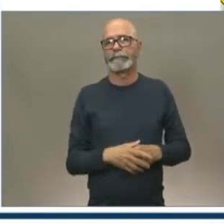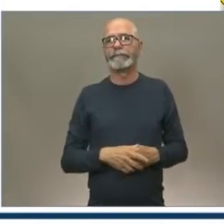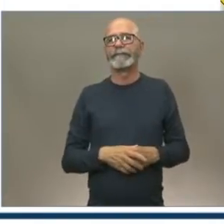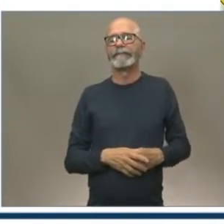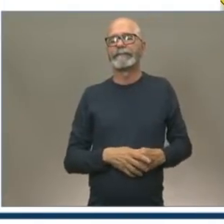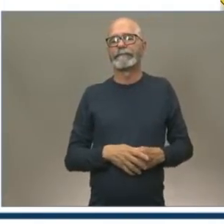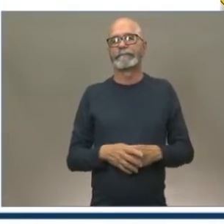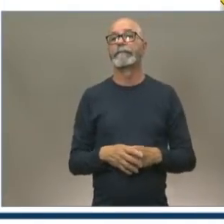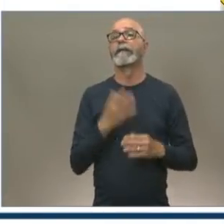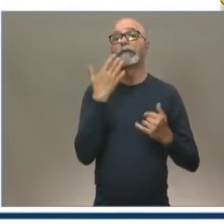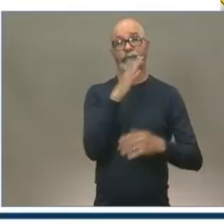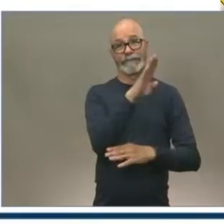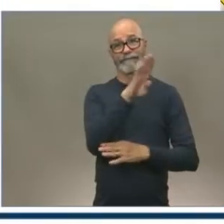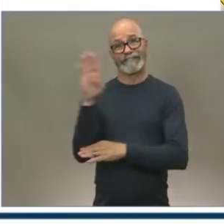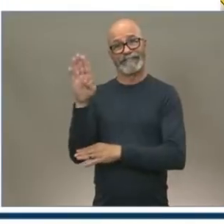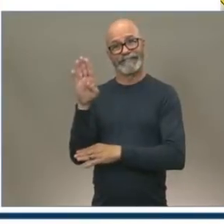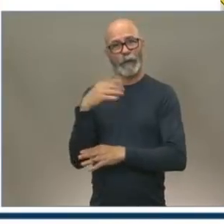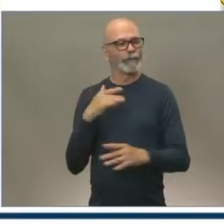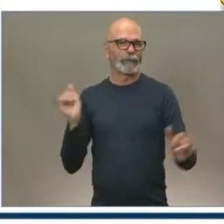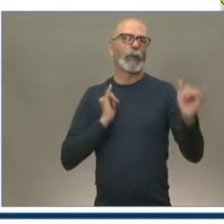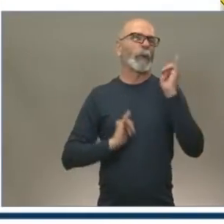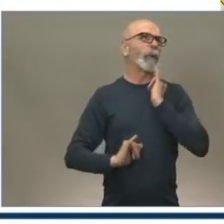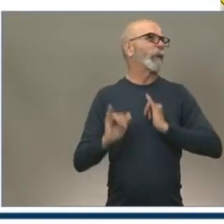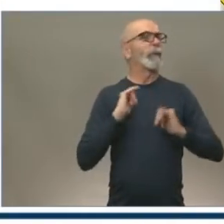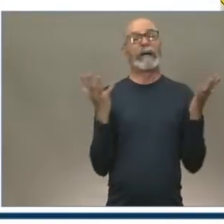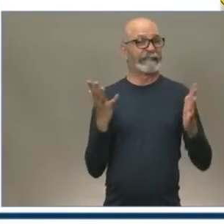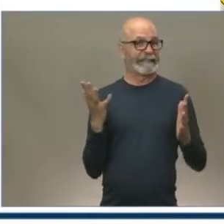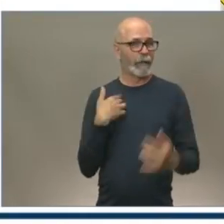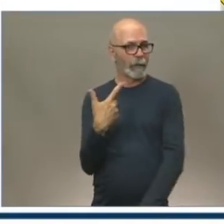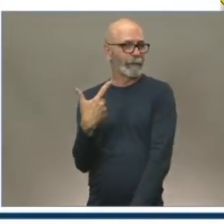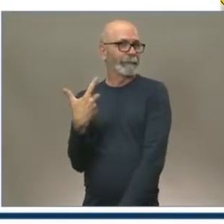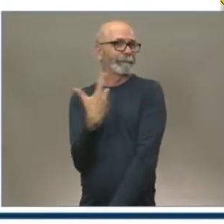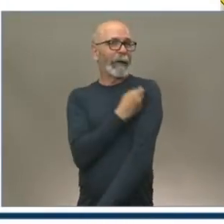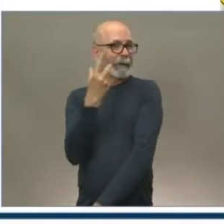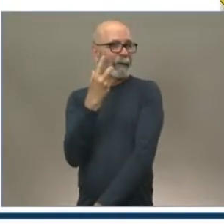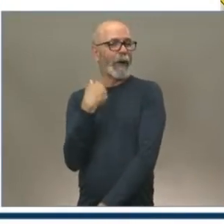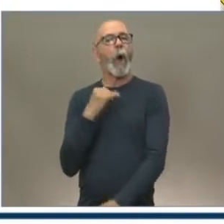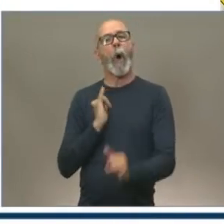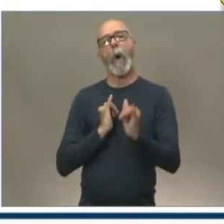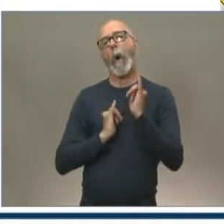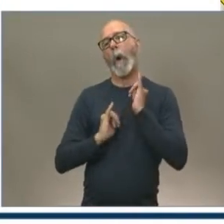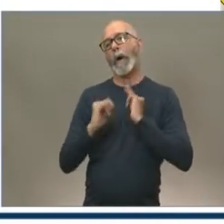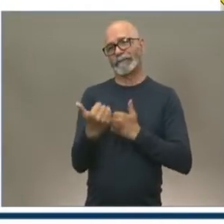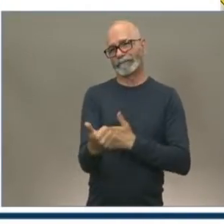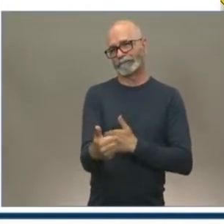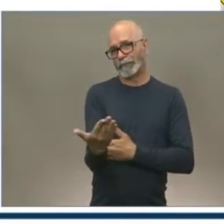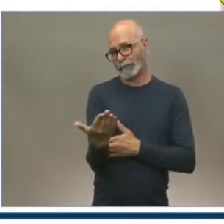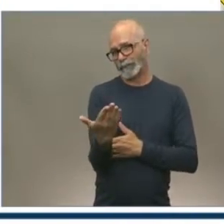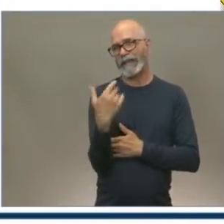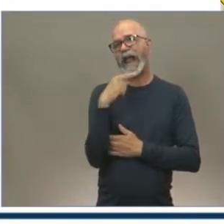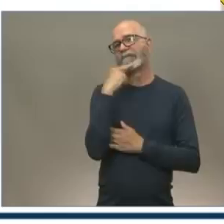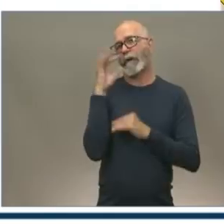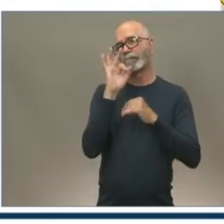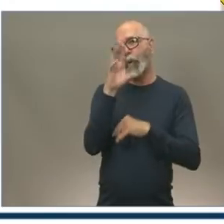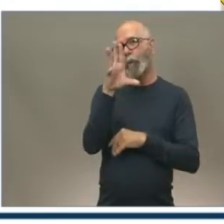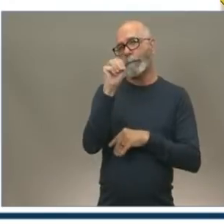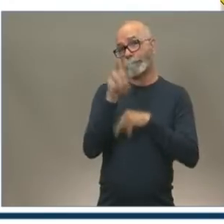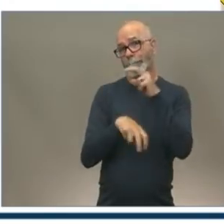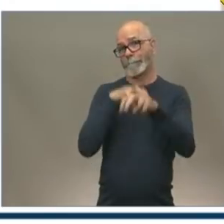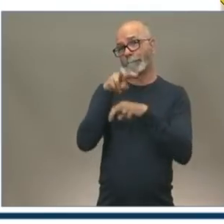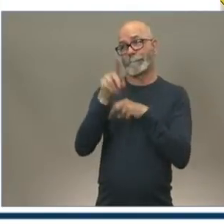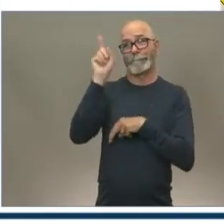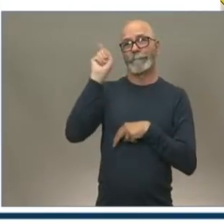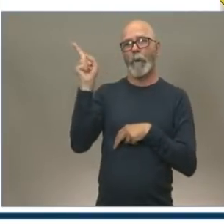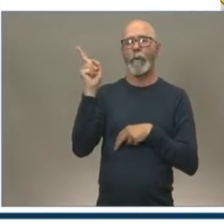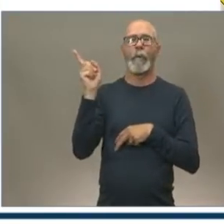to say that I got my first dose of COVID-19 vaccine today or this morning at the Halifax Forum Community Clinic. And I did